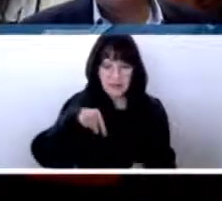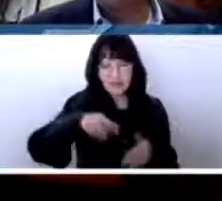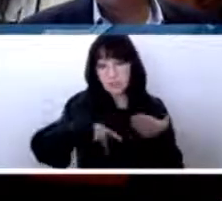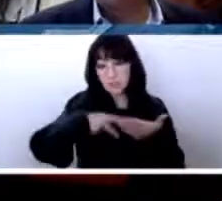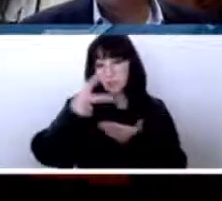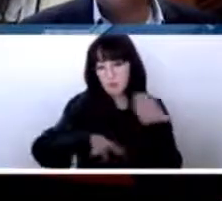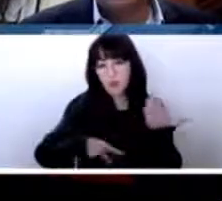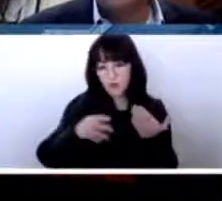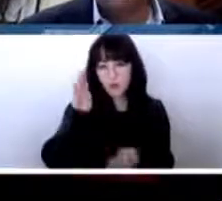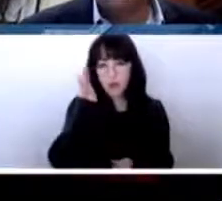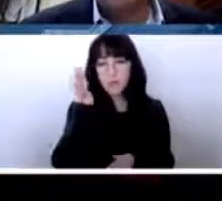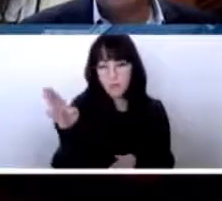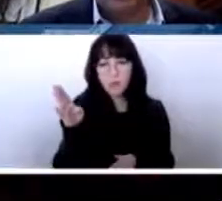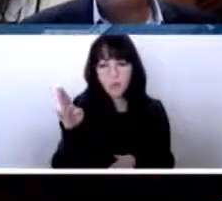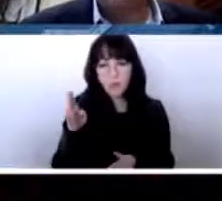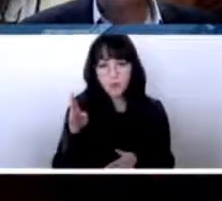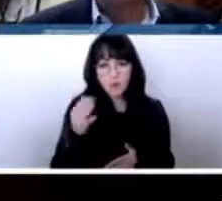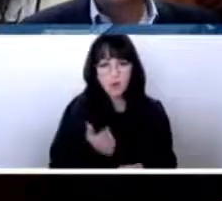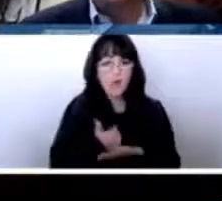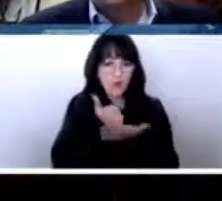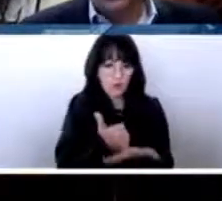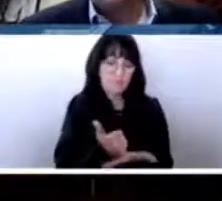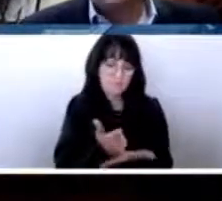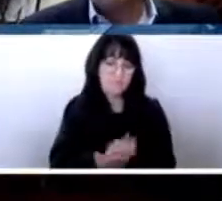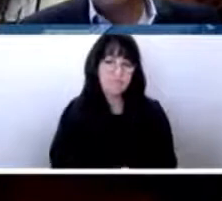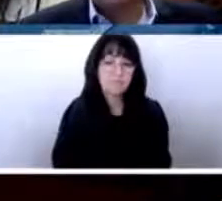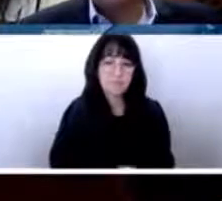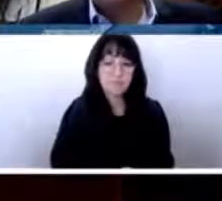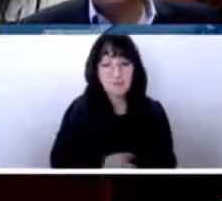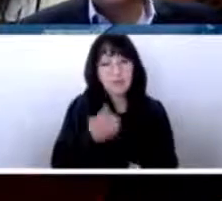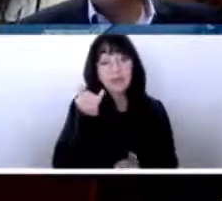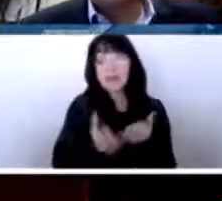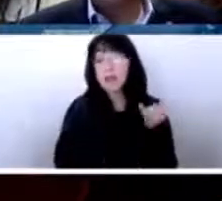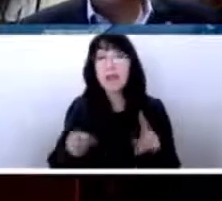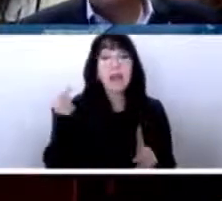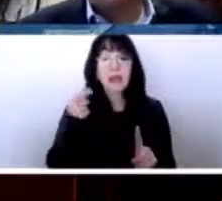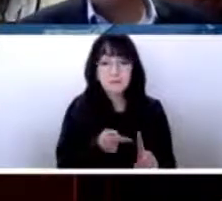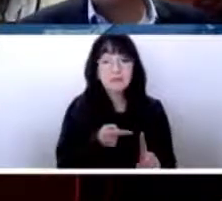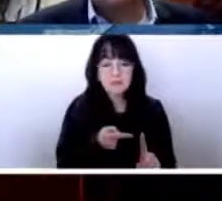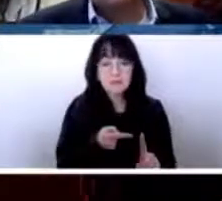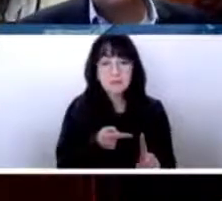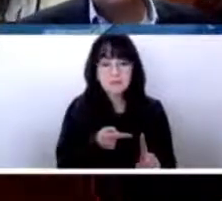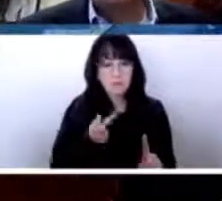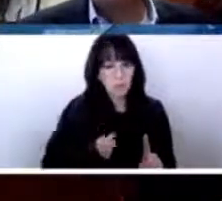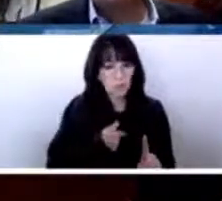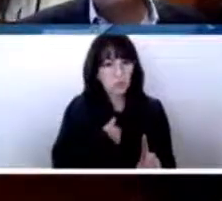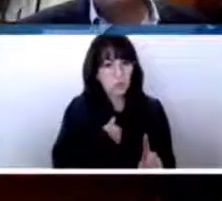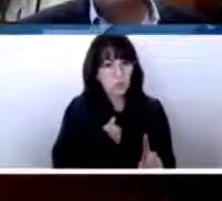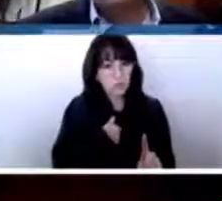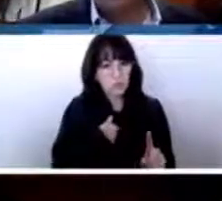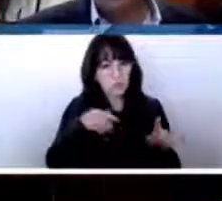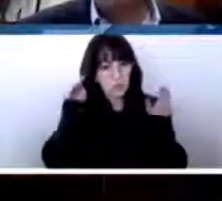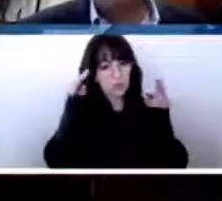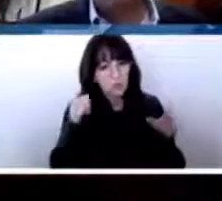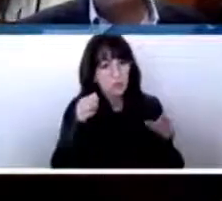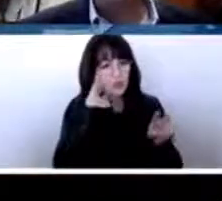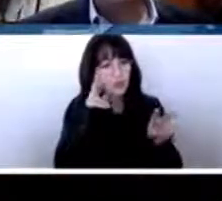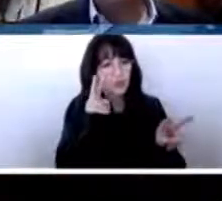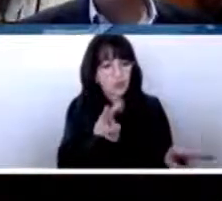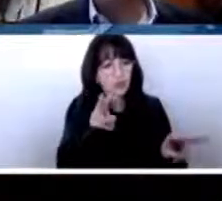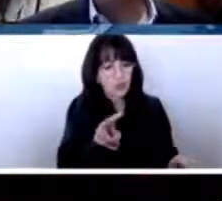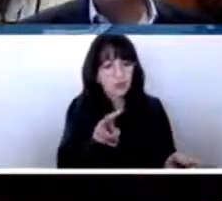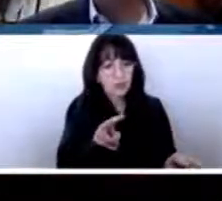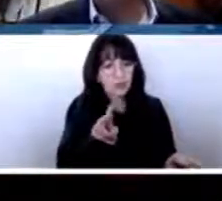us bring it there. The last thing about this is we're looking to expand this as well. So the guards being used for the CNA